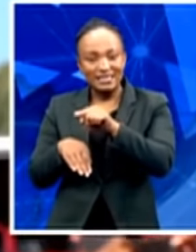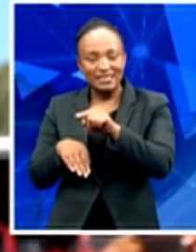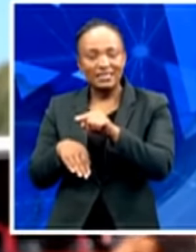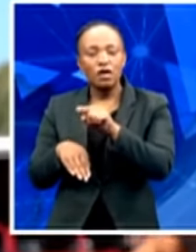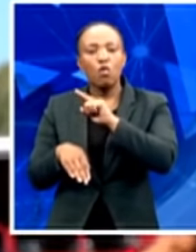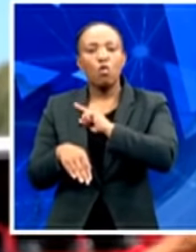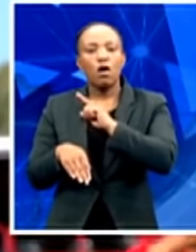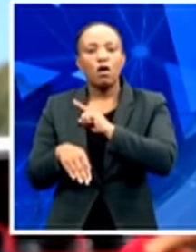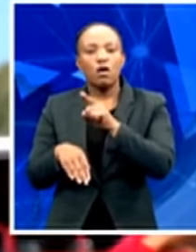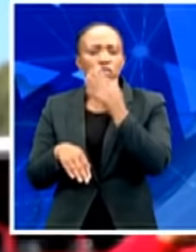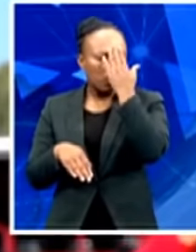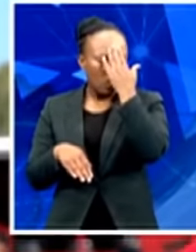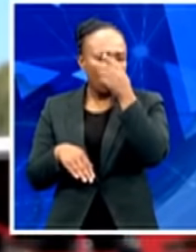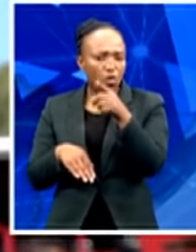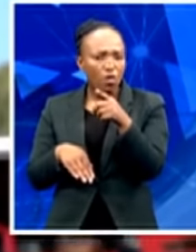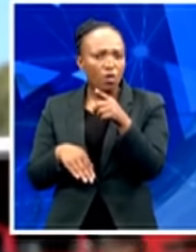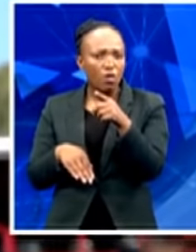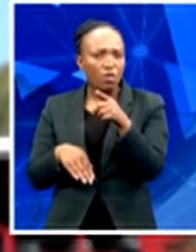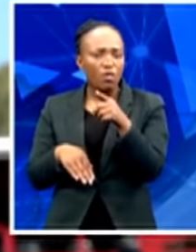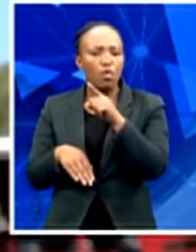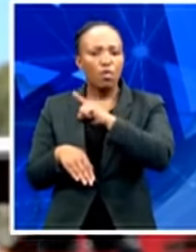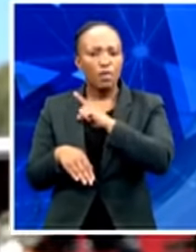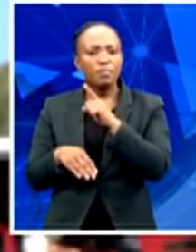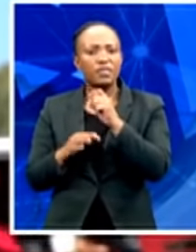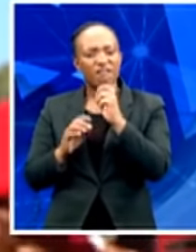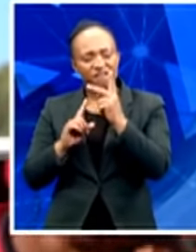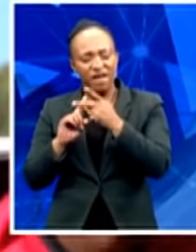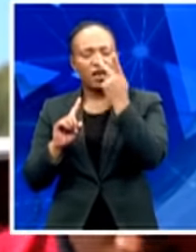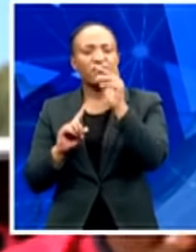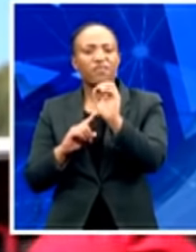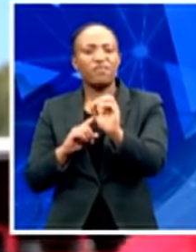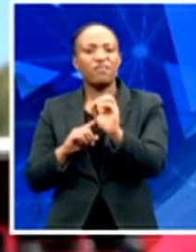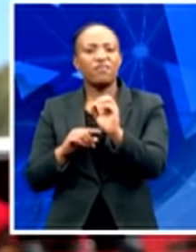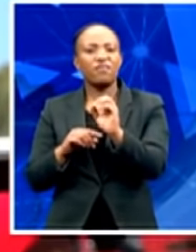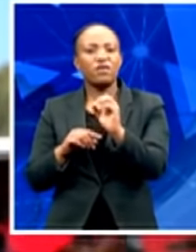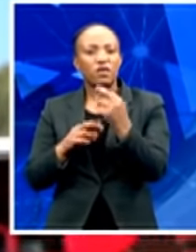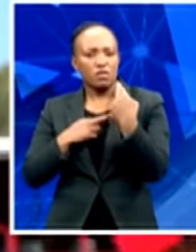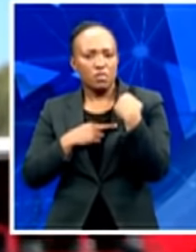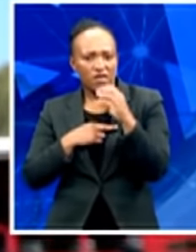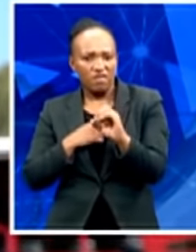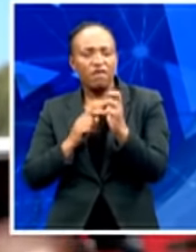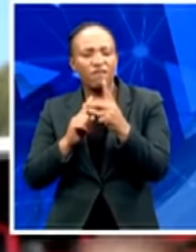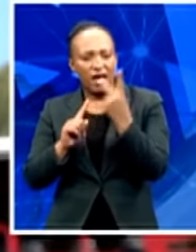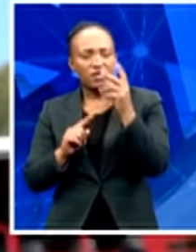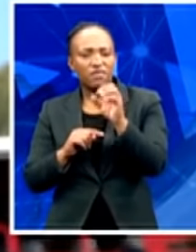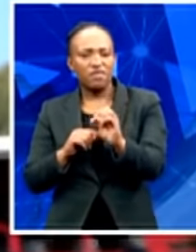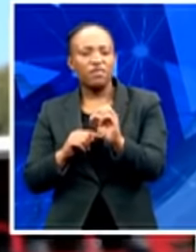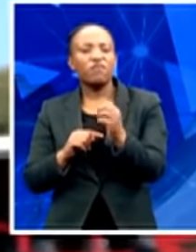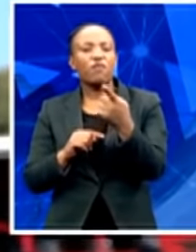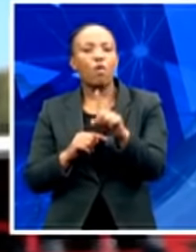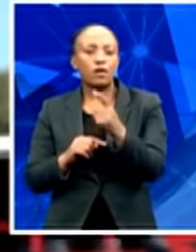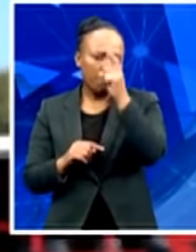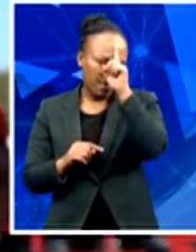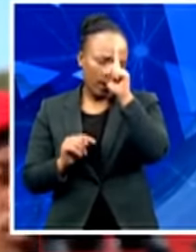is violence, he's in charge of violence, and he must unleash that violence against black people. And he knew that, let me do what I'm used to